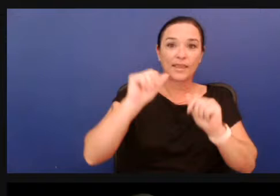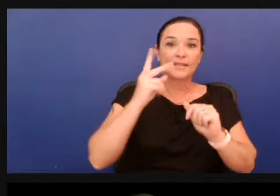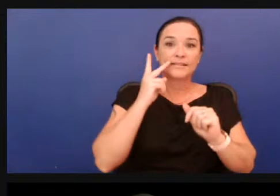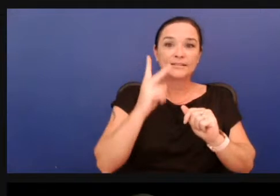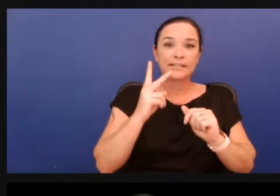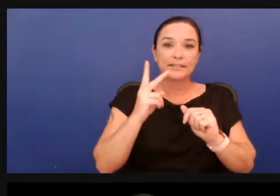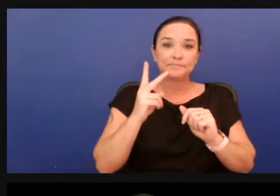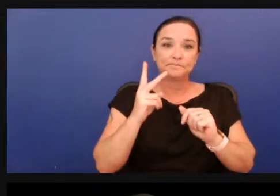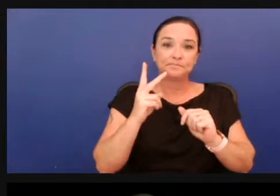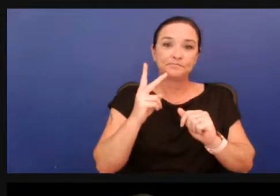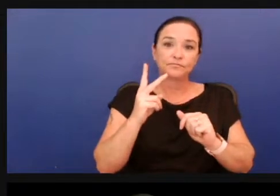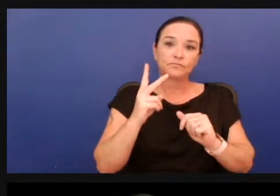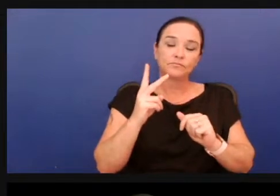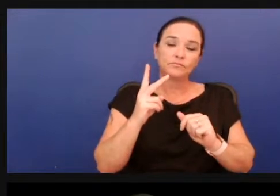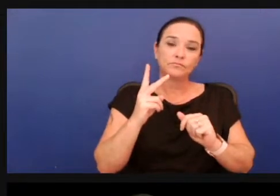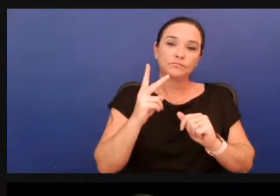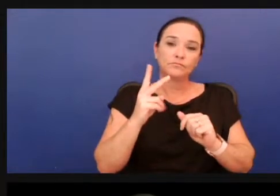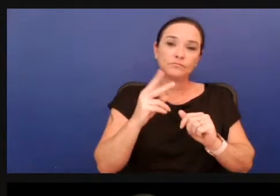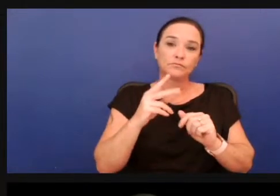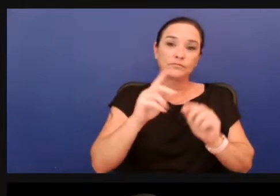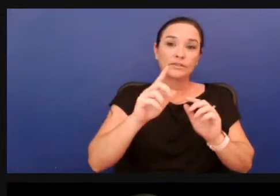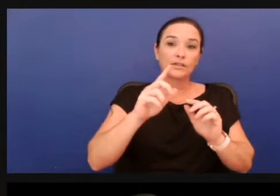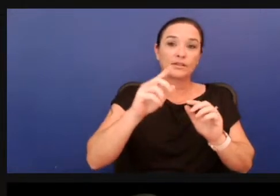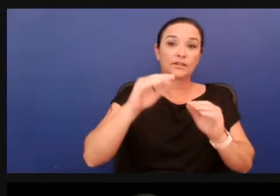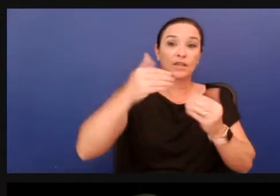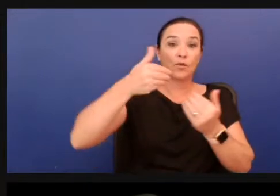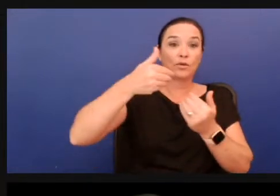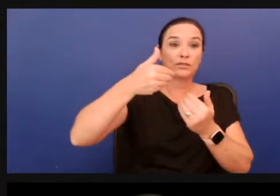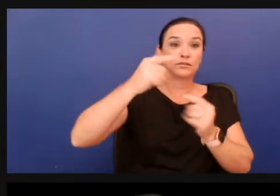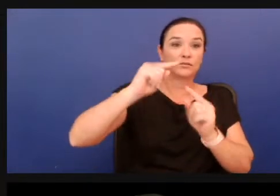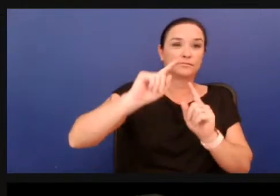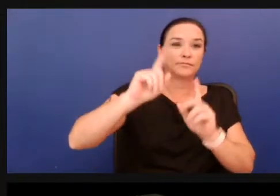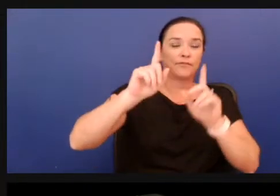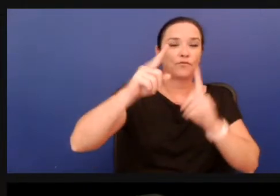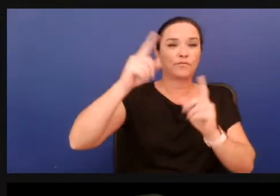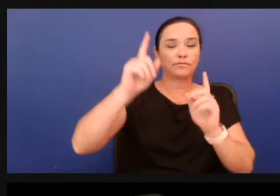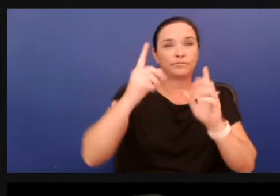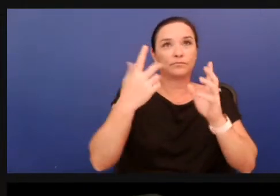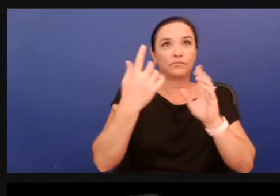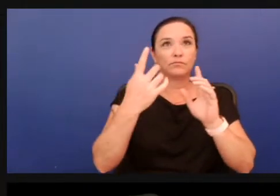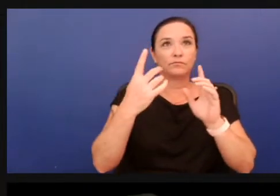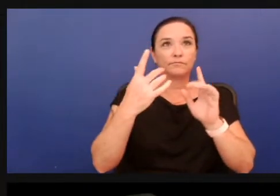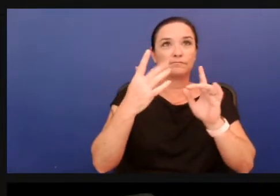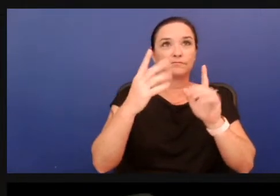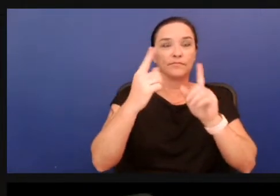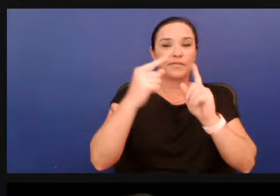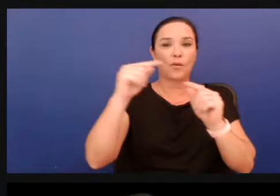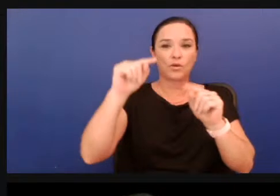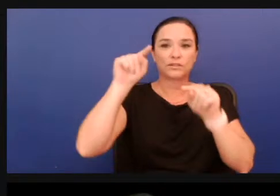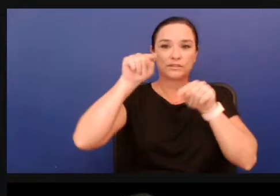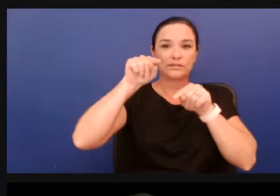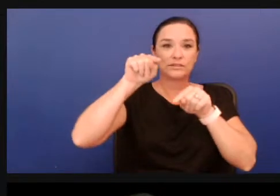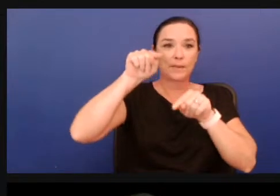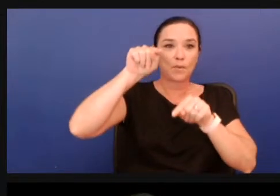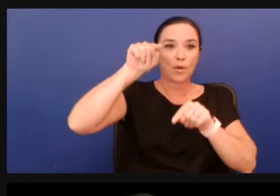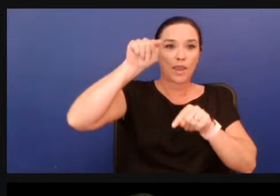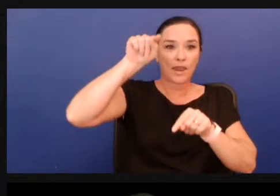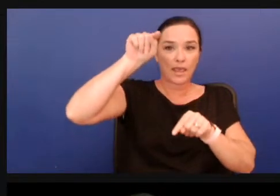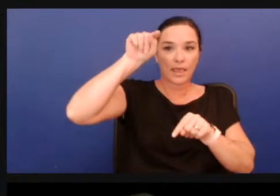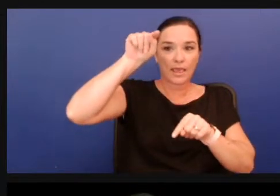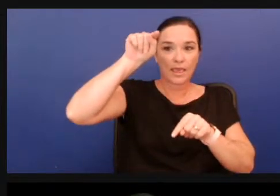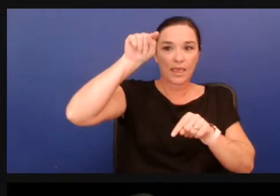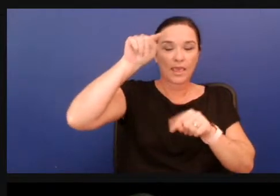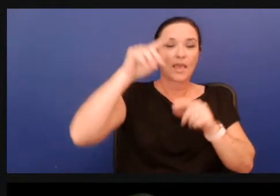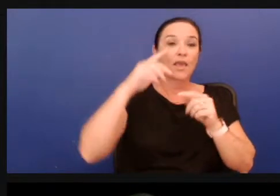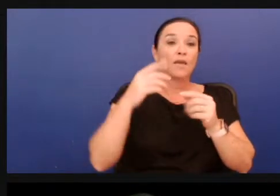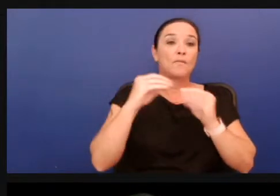was coming up faster, and then it's a little bit slower, and then it's quite a bit slower as